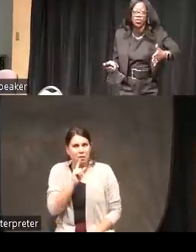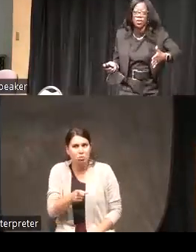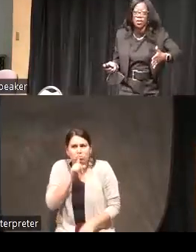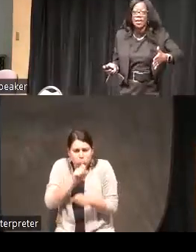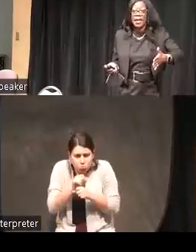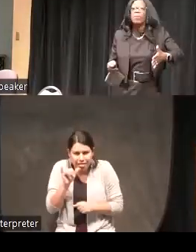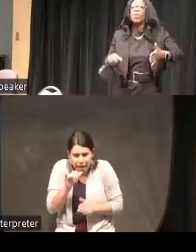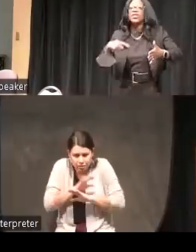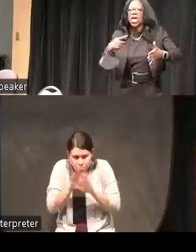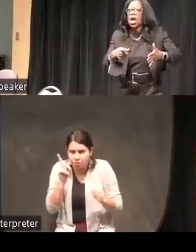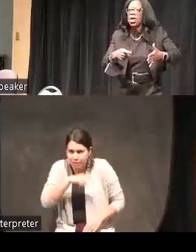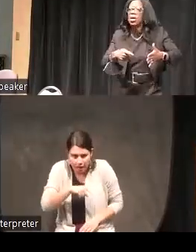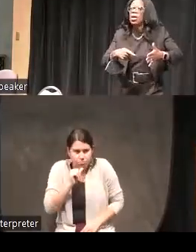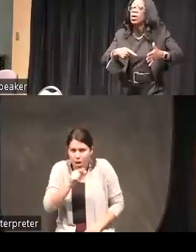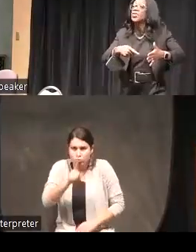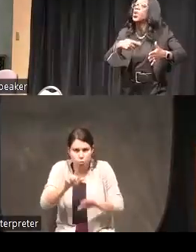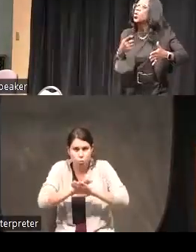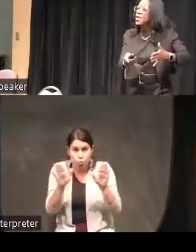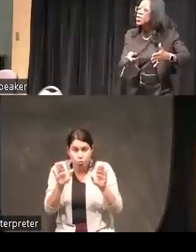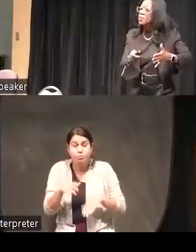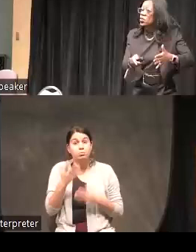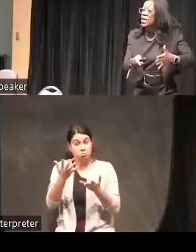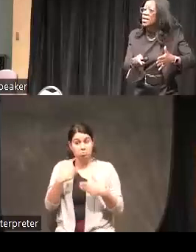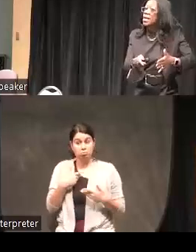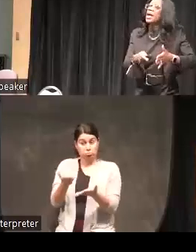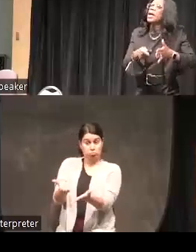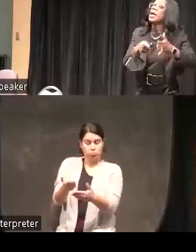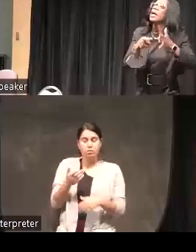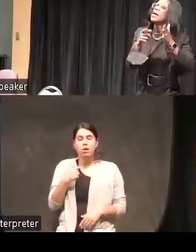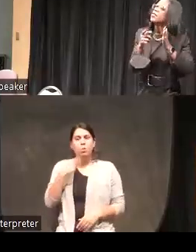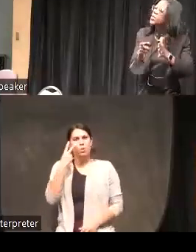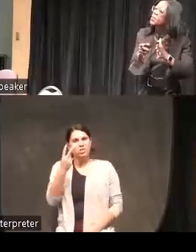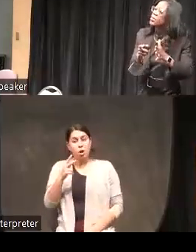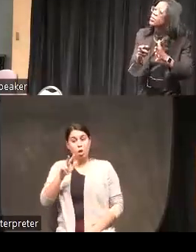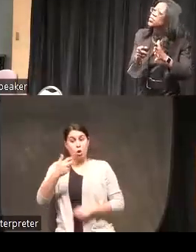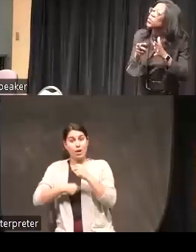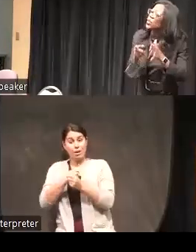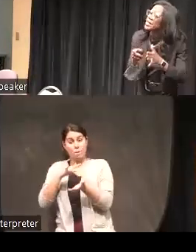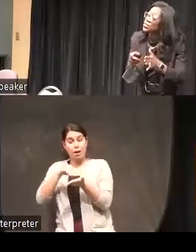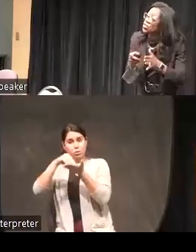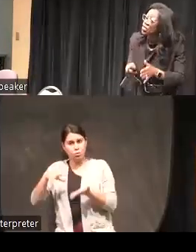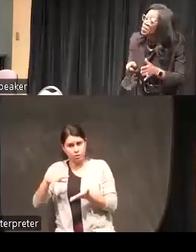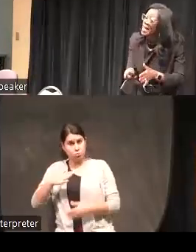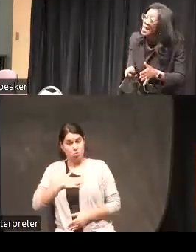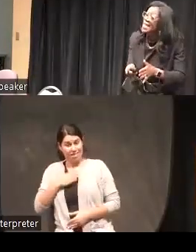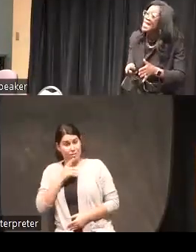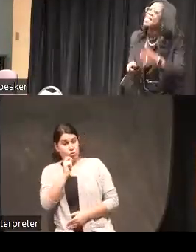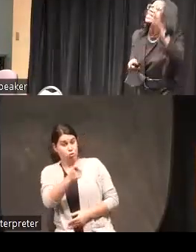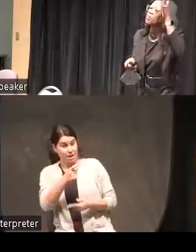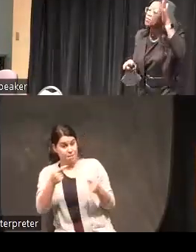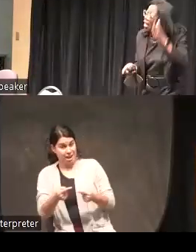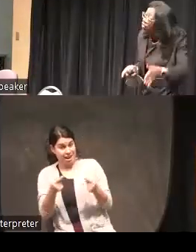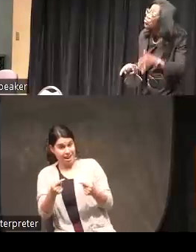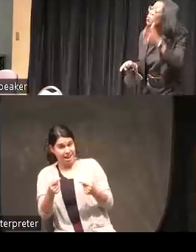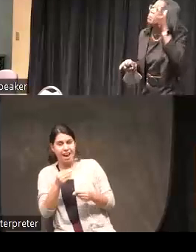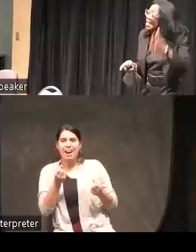untrue. And what we saw was a correlation between third-year medical students' willingness to treat pain and the number